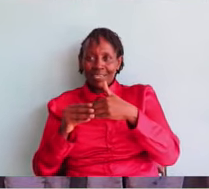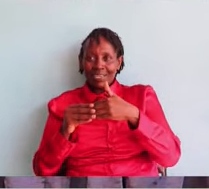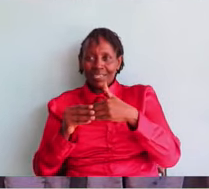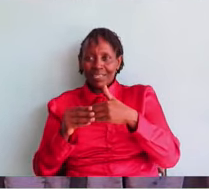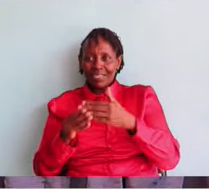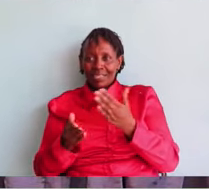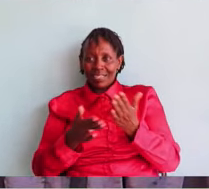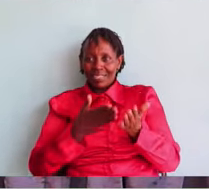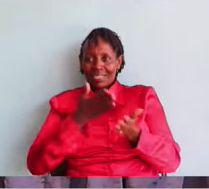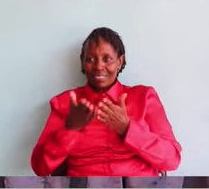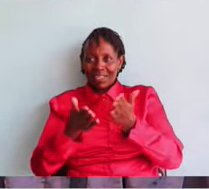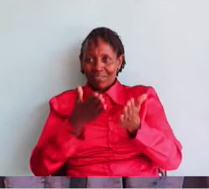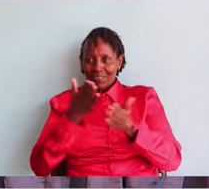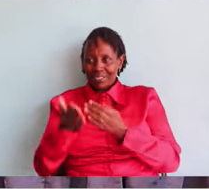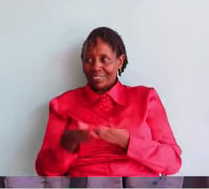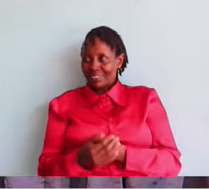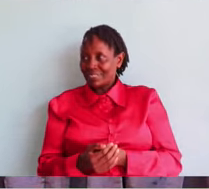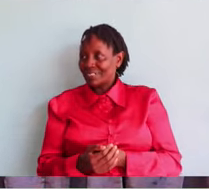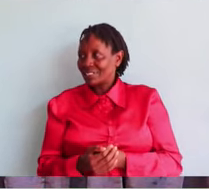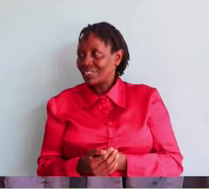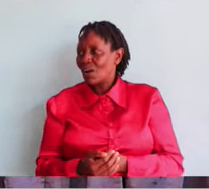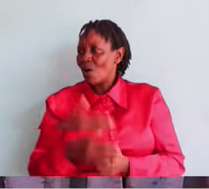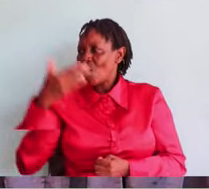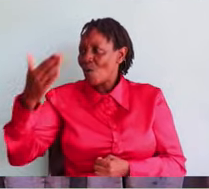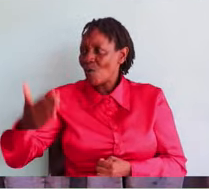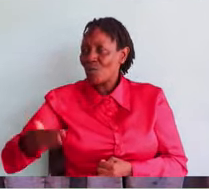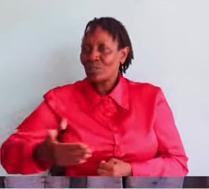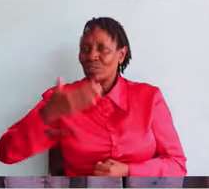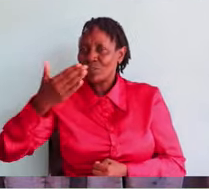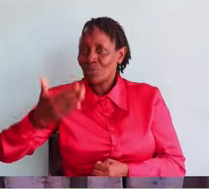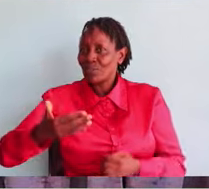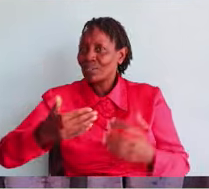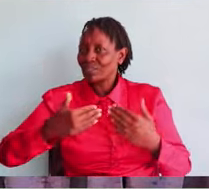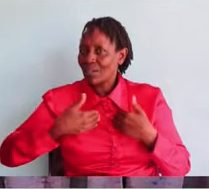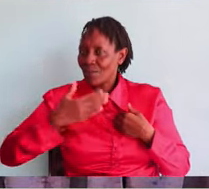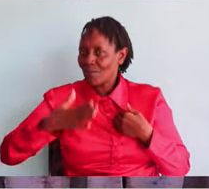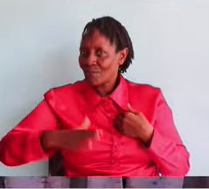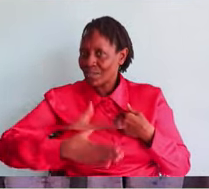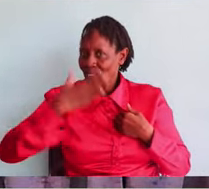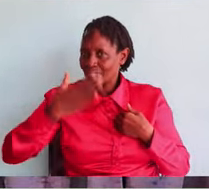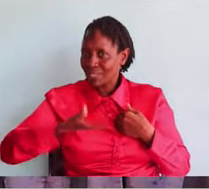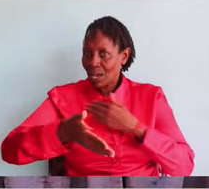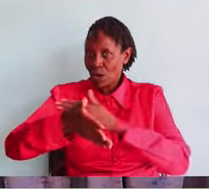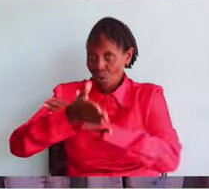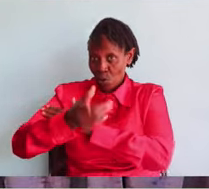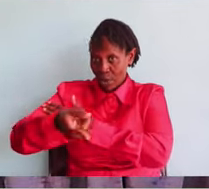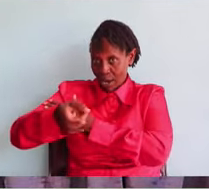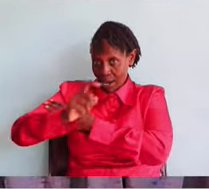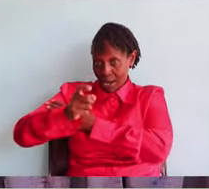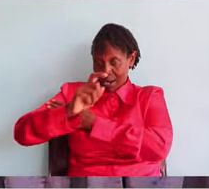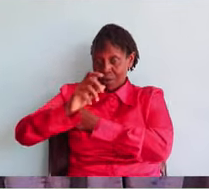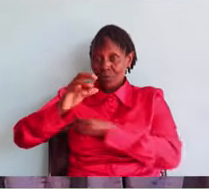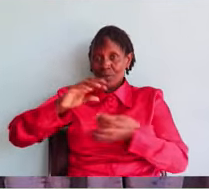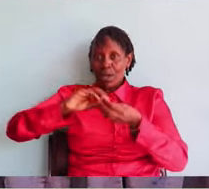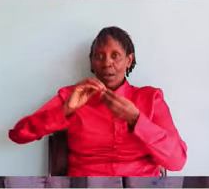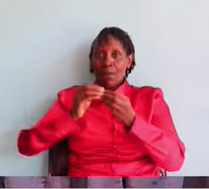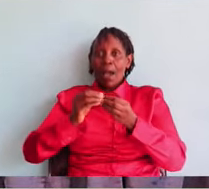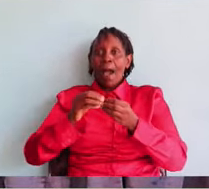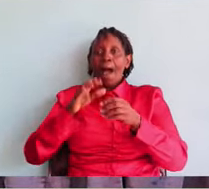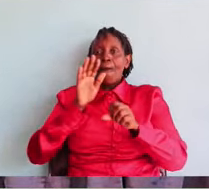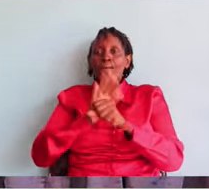visitor, have you noticed that there's always a visitor? God is adding to our number, but I'm sure even more can